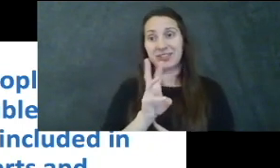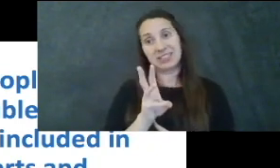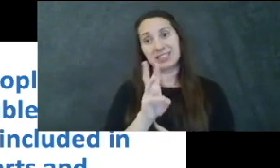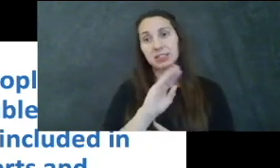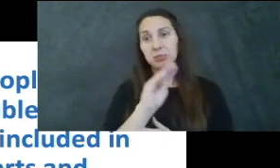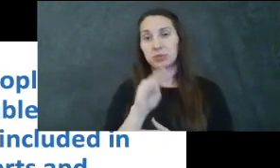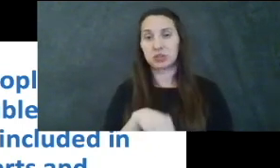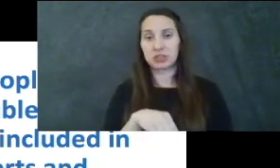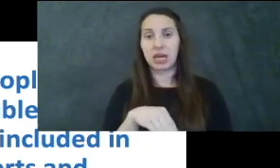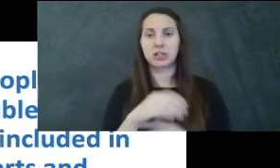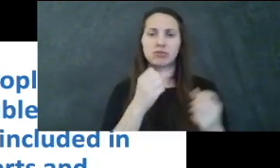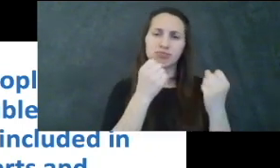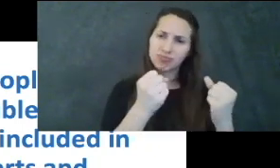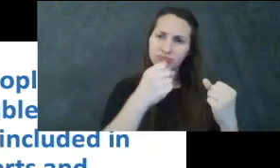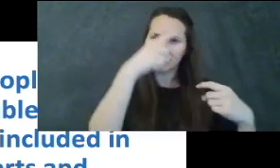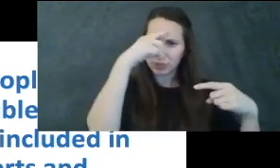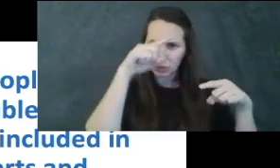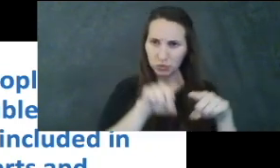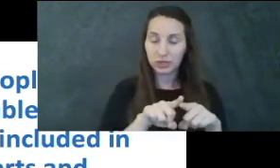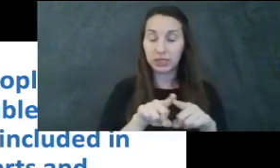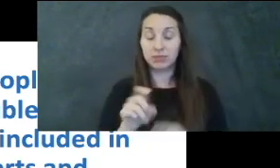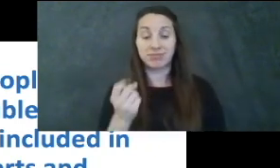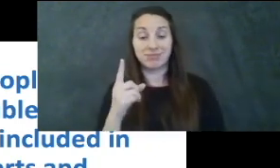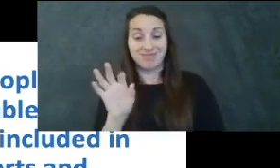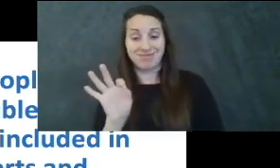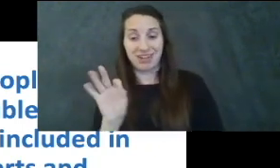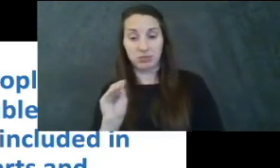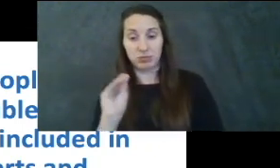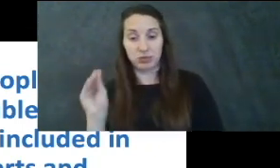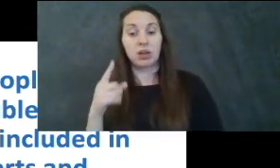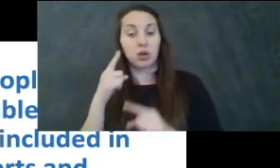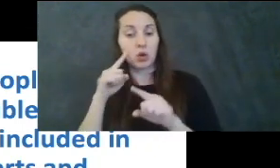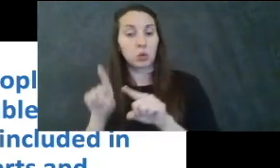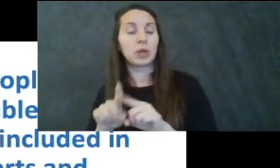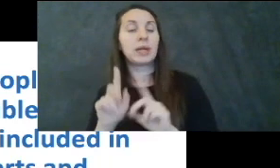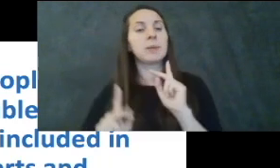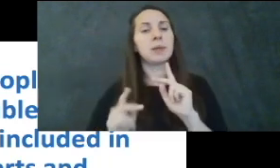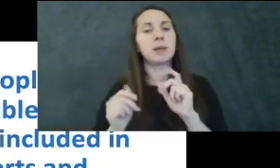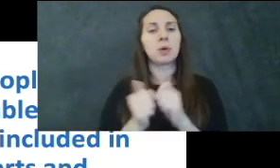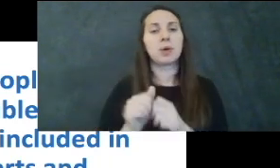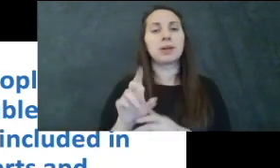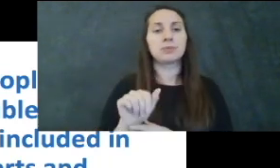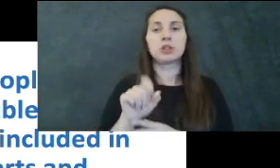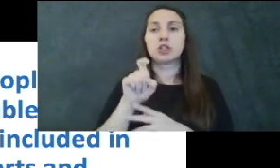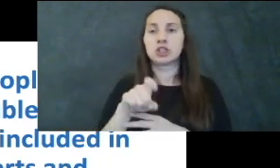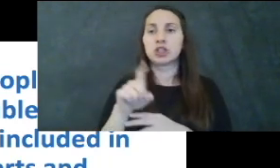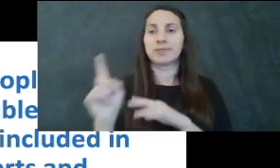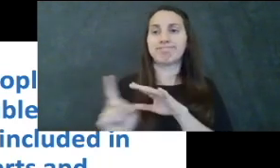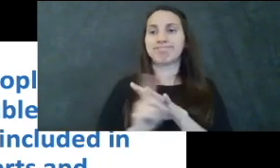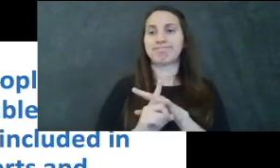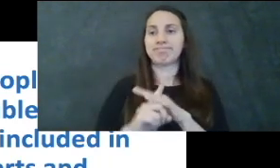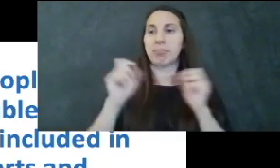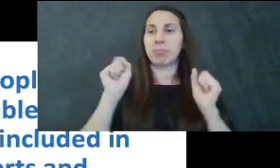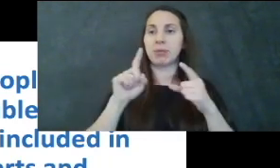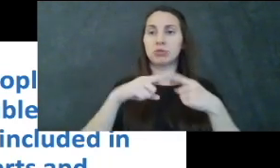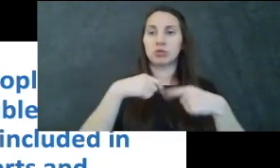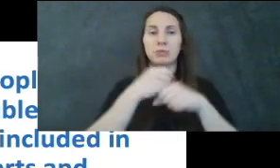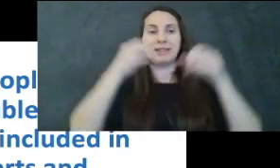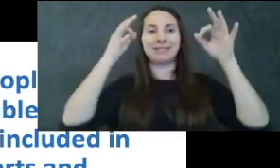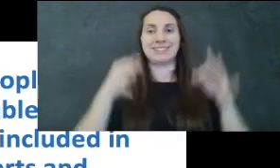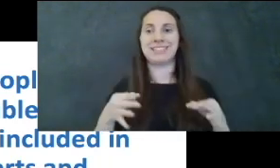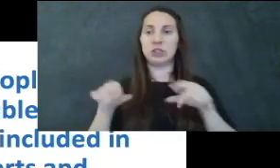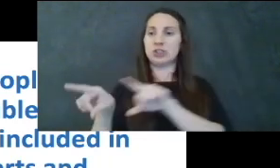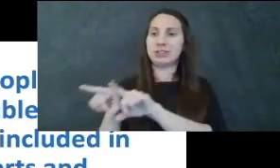strong agreement, and 90% agreeing that people with disabilities should be at decision-making tables just like anyone else.